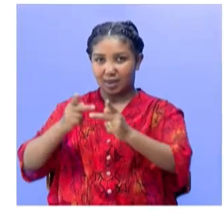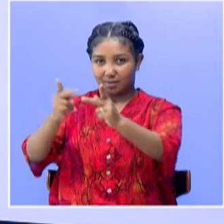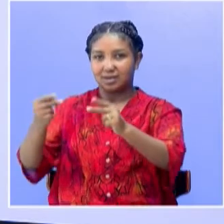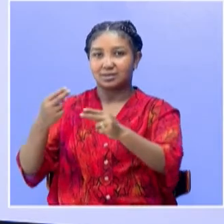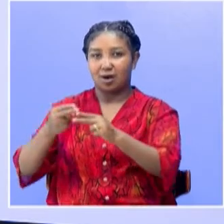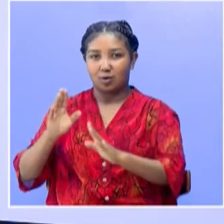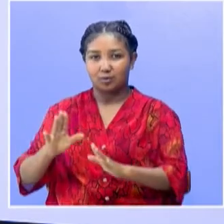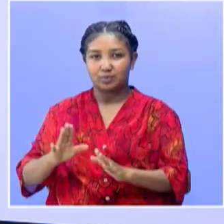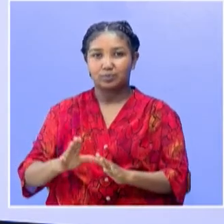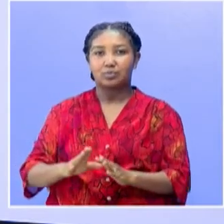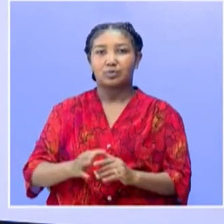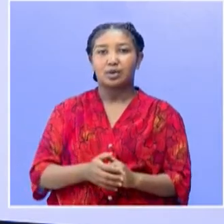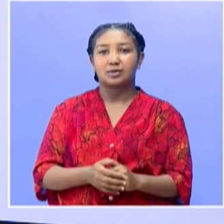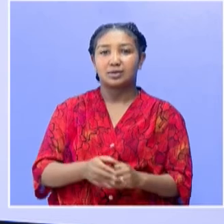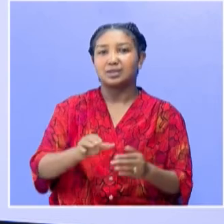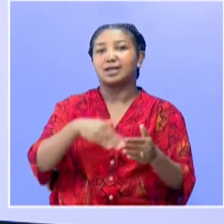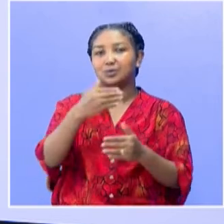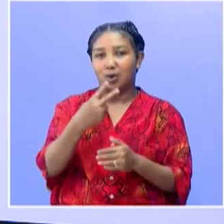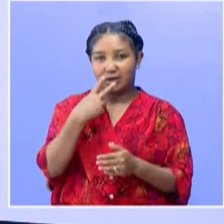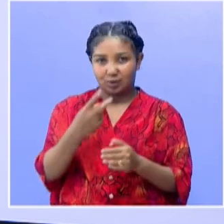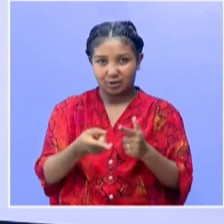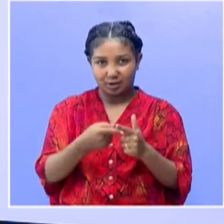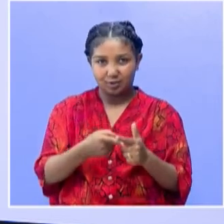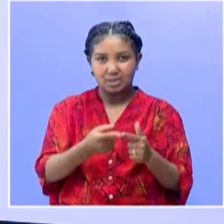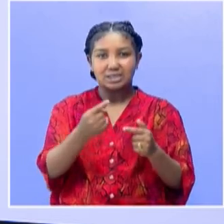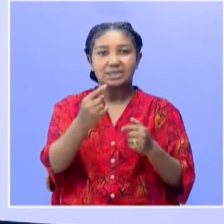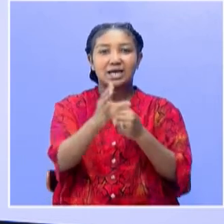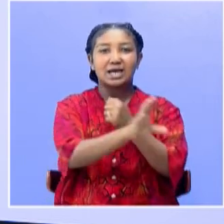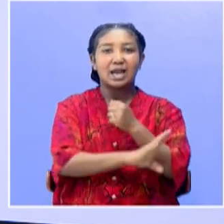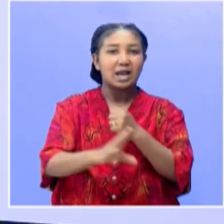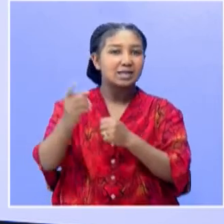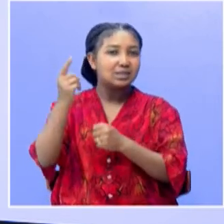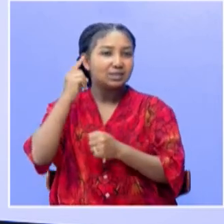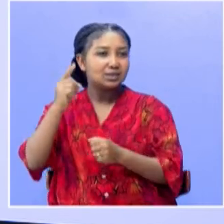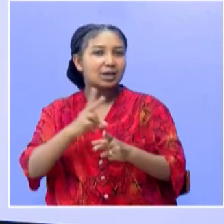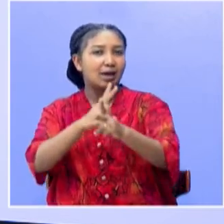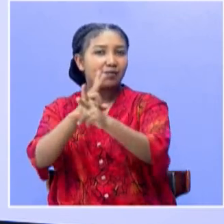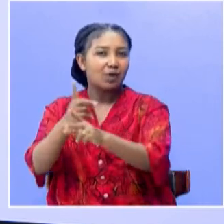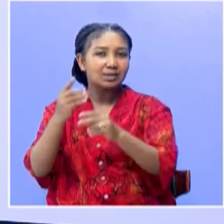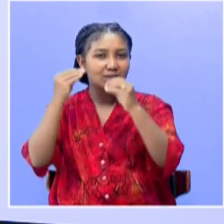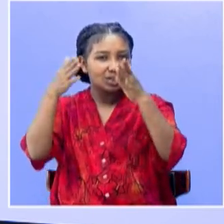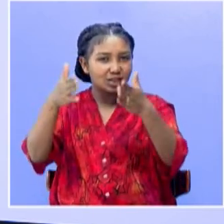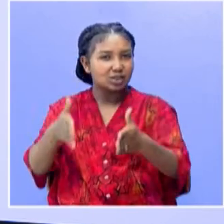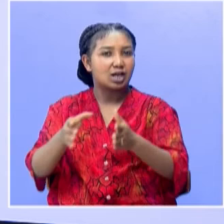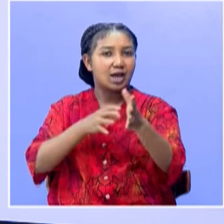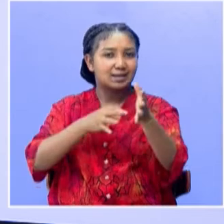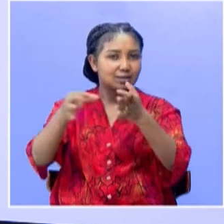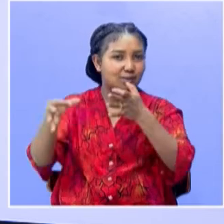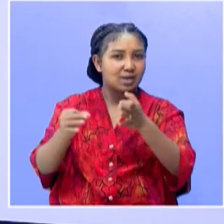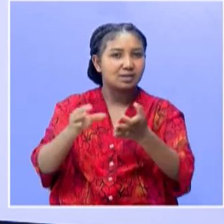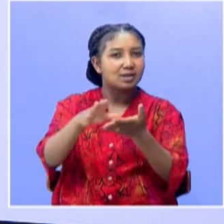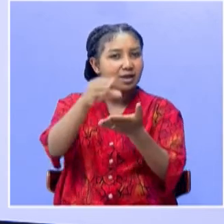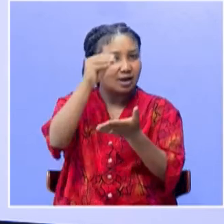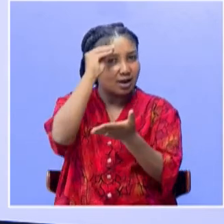good. Let's come to the next one. The class listened carefully as the teacher explained the